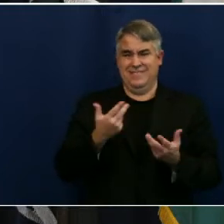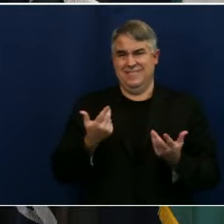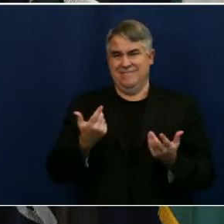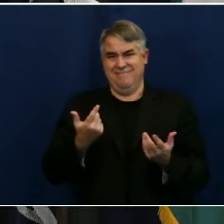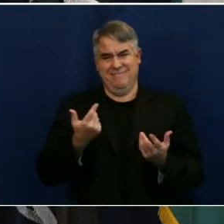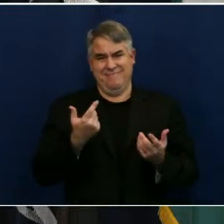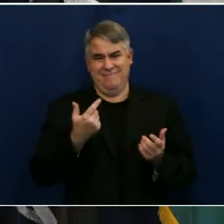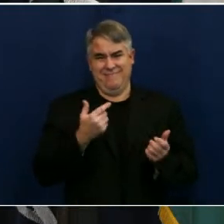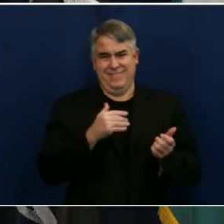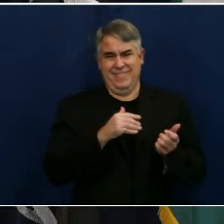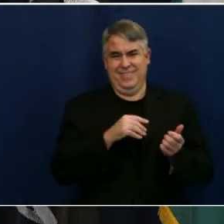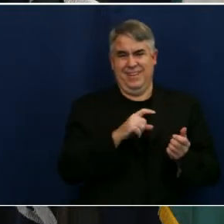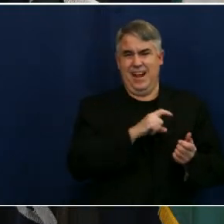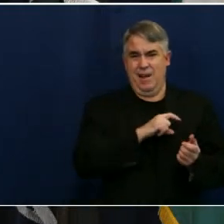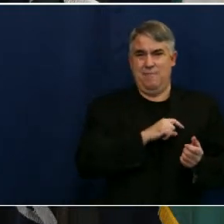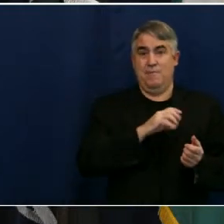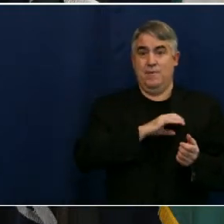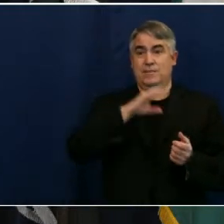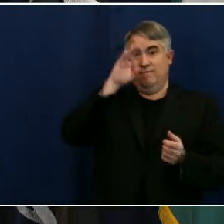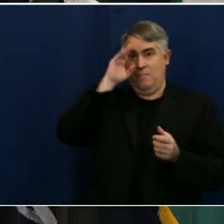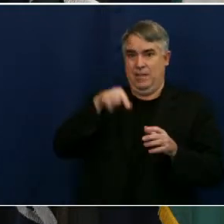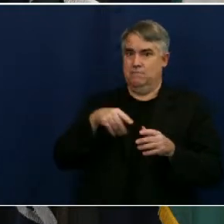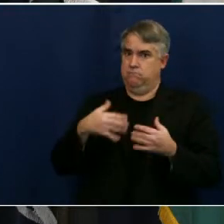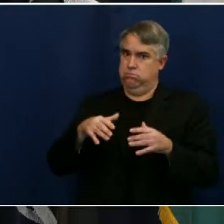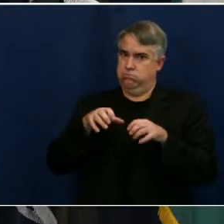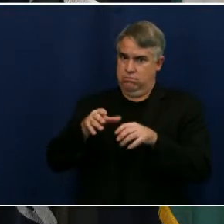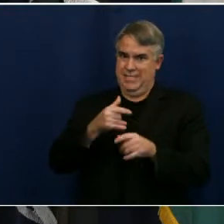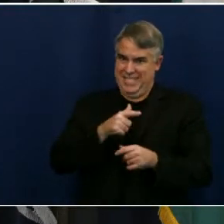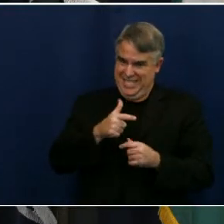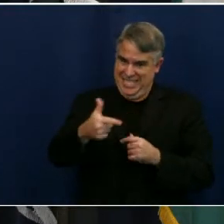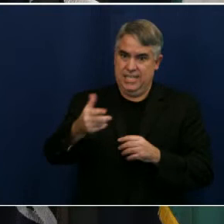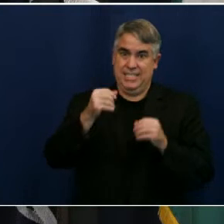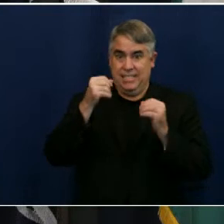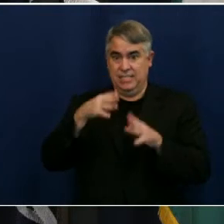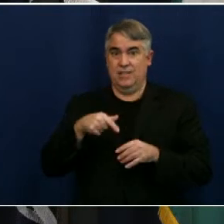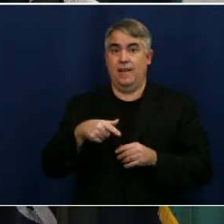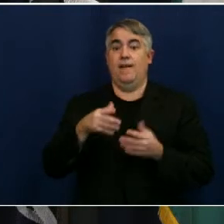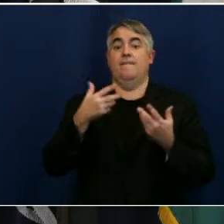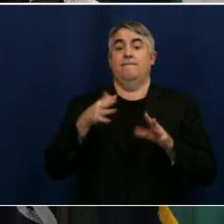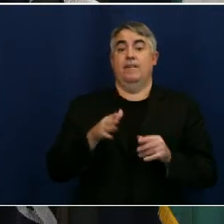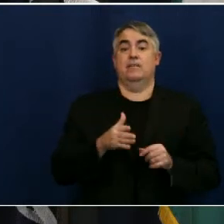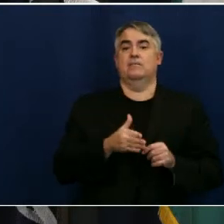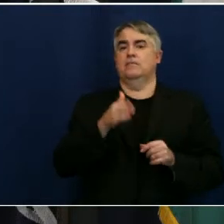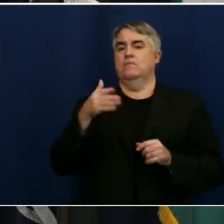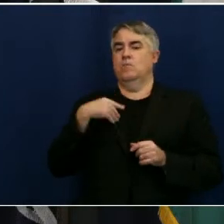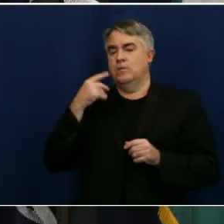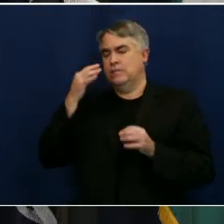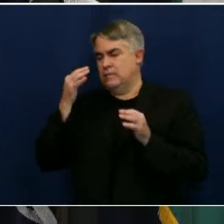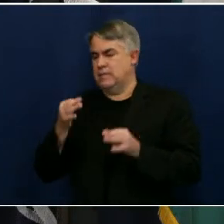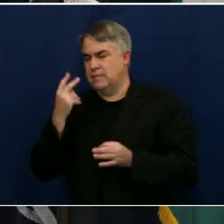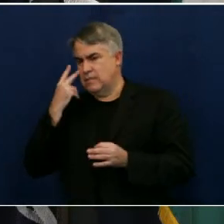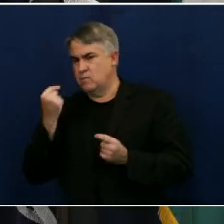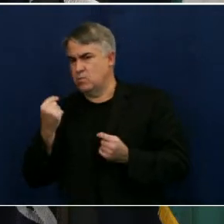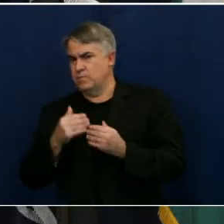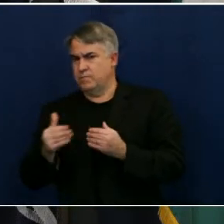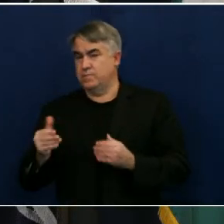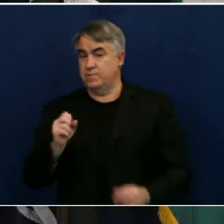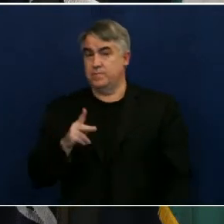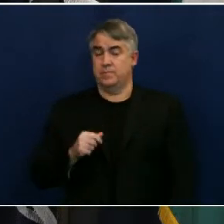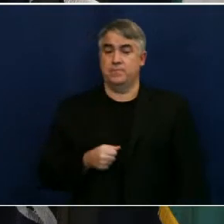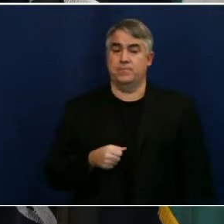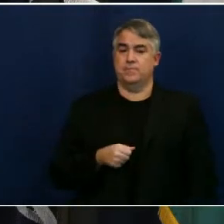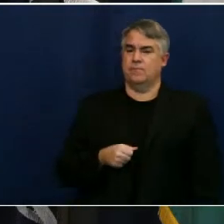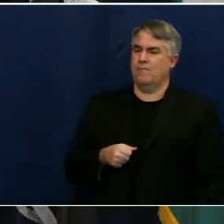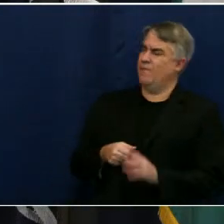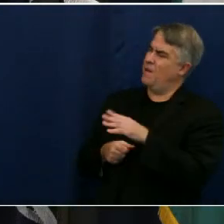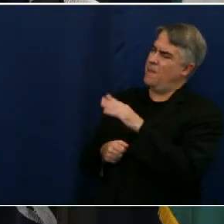then I think once we do that, then we'll have greater clarity on where we go after that. Yeah, that would be good. I've also had people who work for the court system,